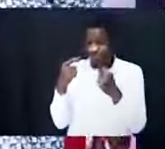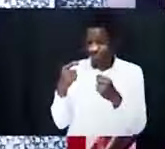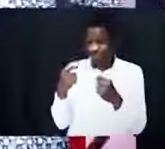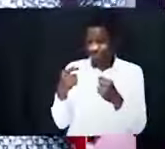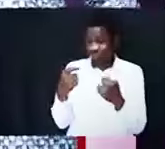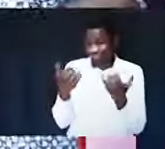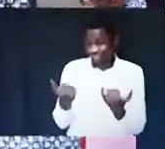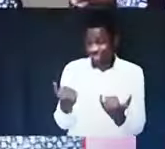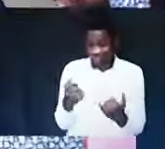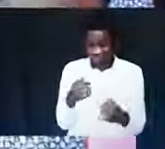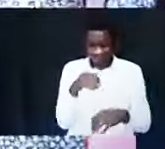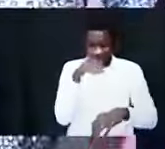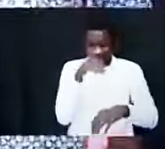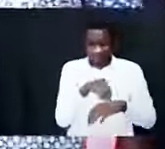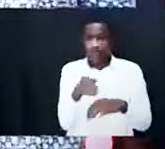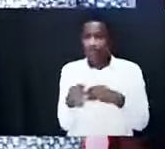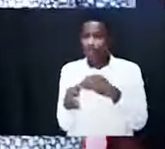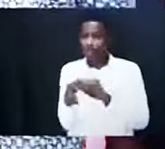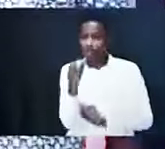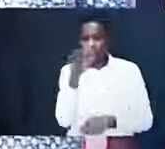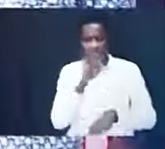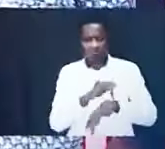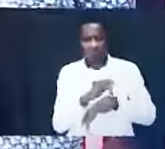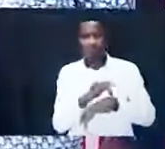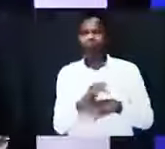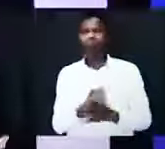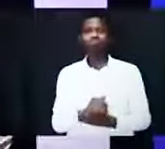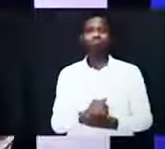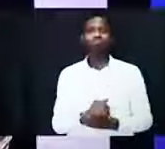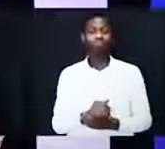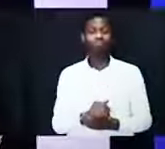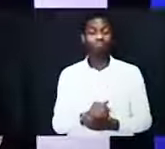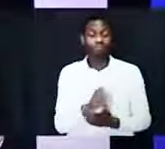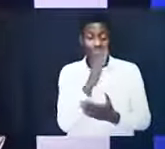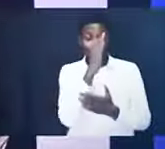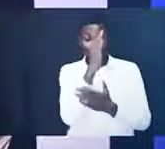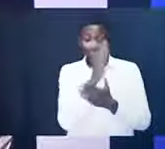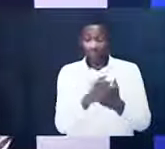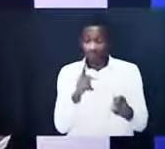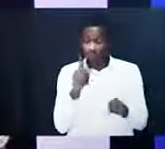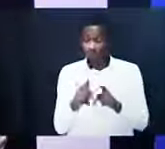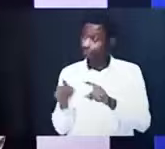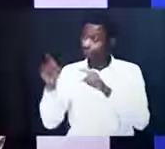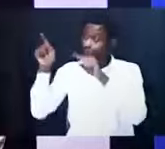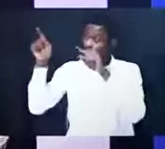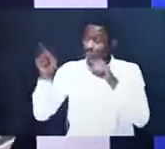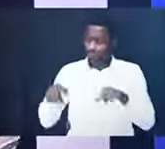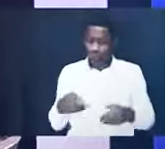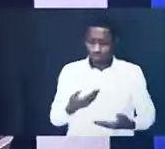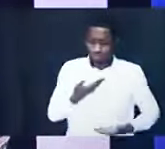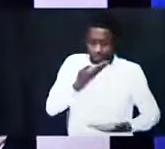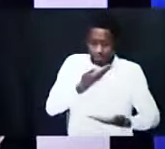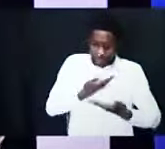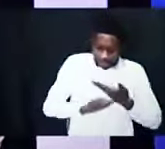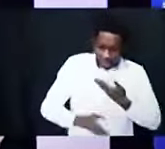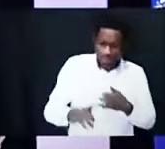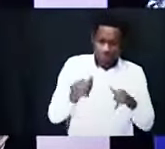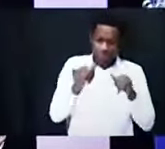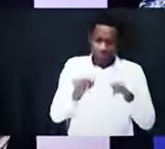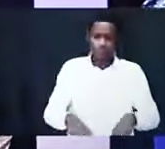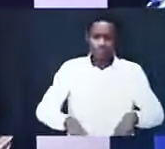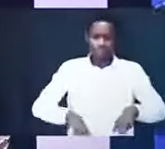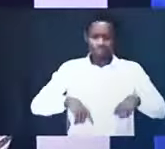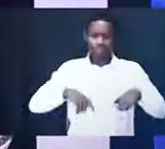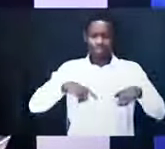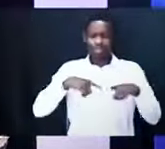feet. Some came on this planet Earth, lived over 70 years,